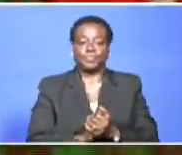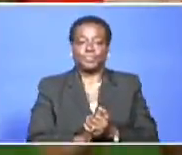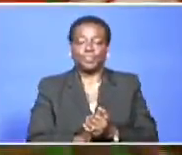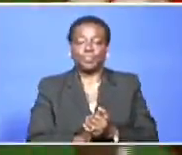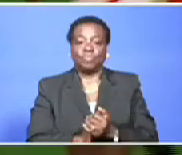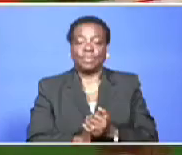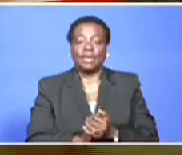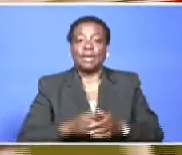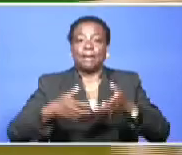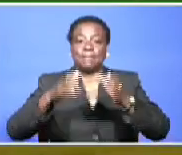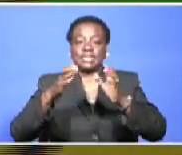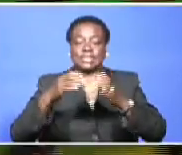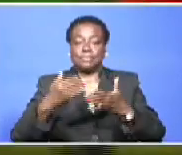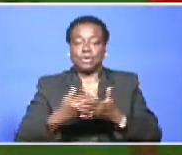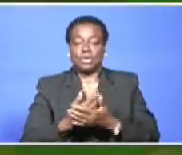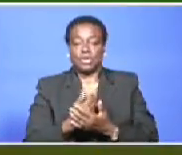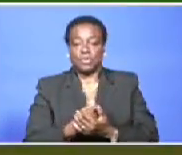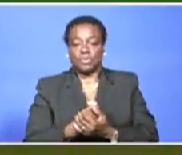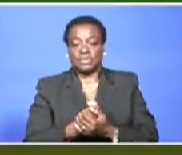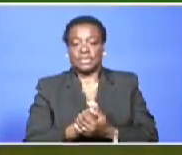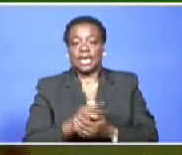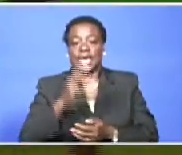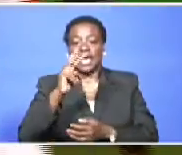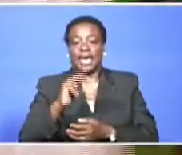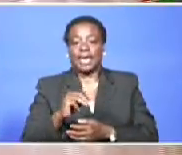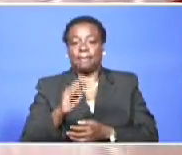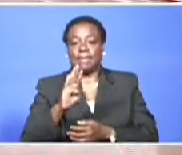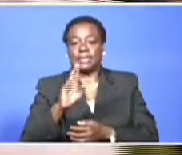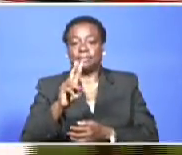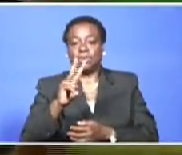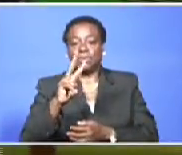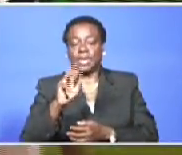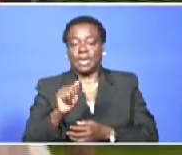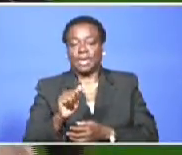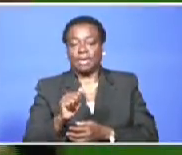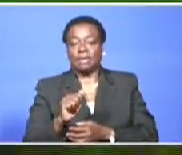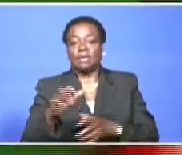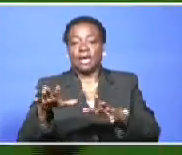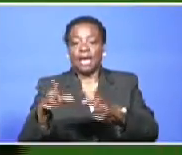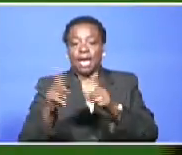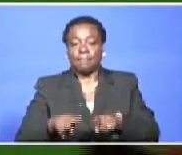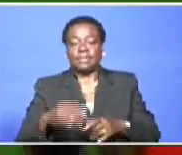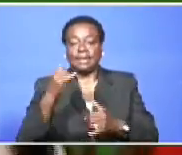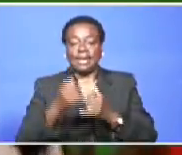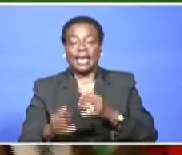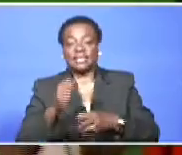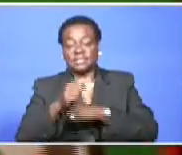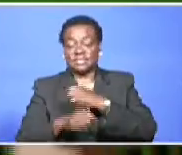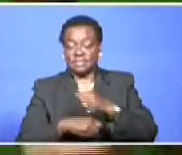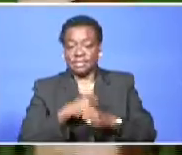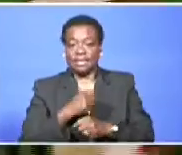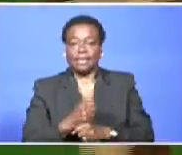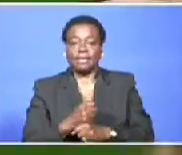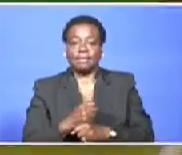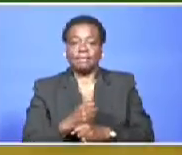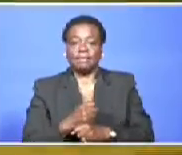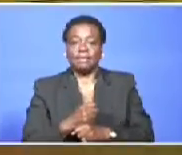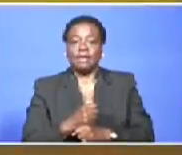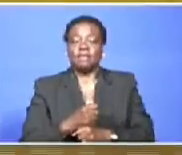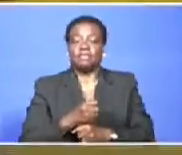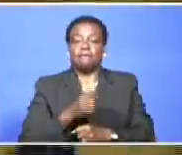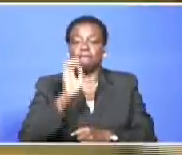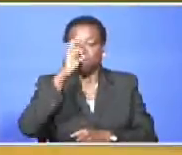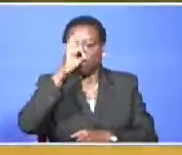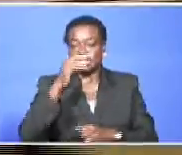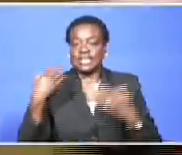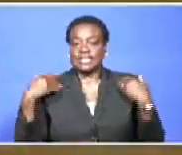information. In basketball news, well, Game 3 of the NPWBA Championship Series took place last night at the Donald Davis Gymnasium between the Foxy's Angels and the